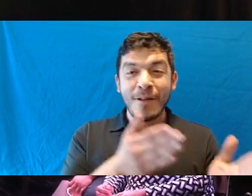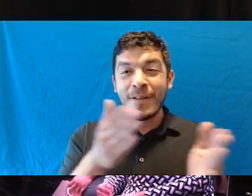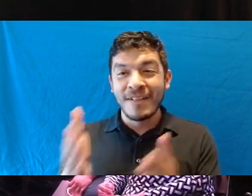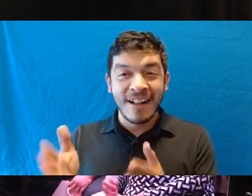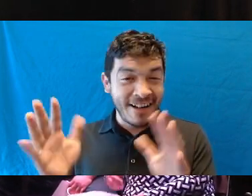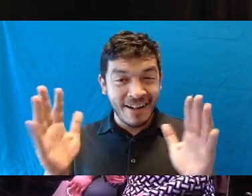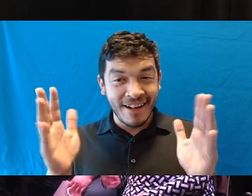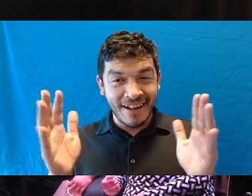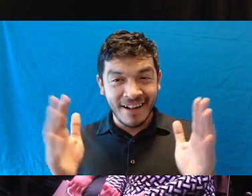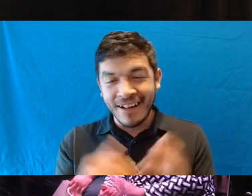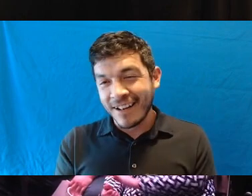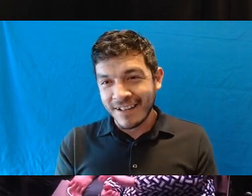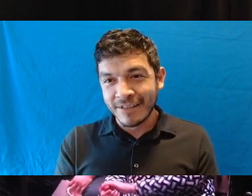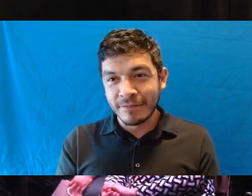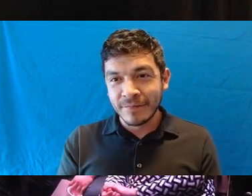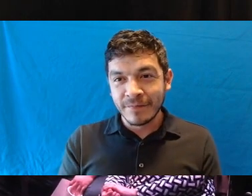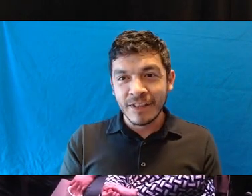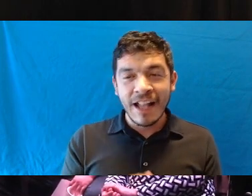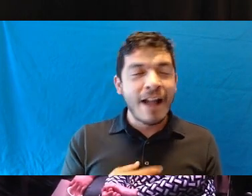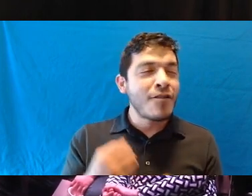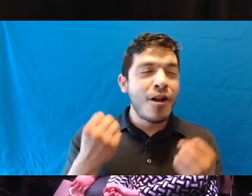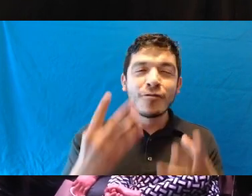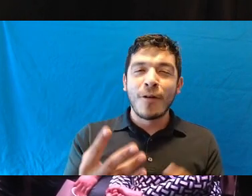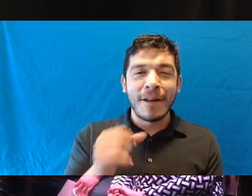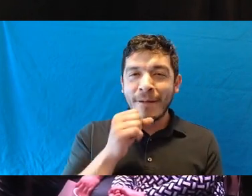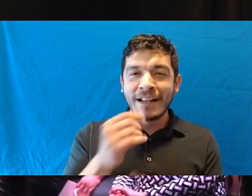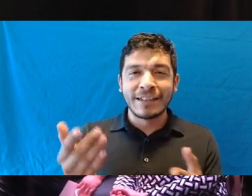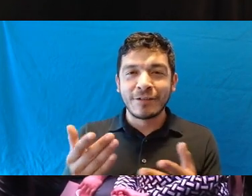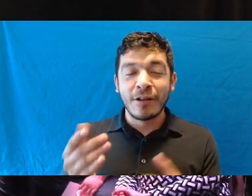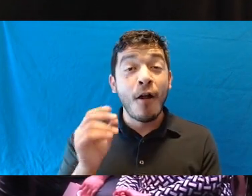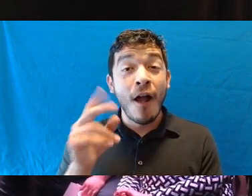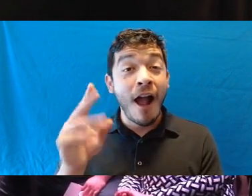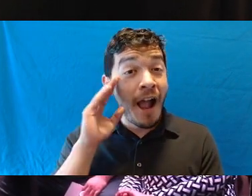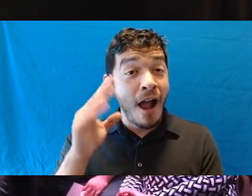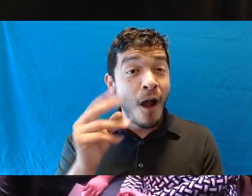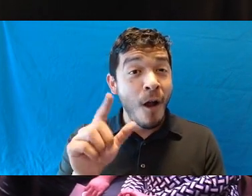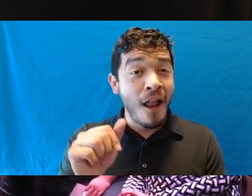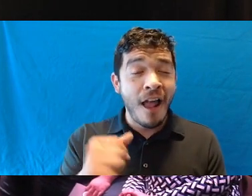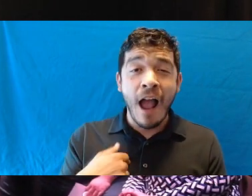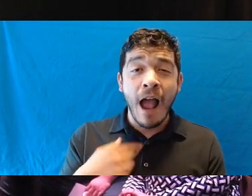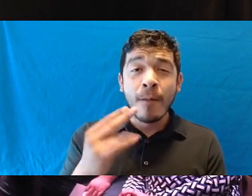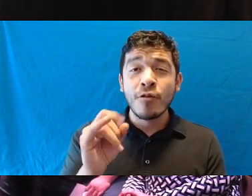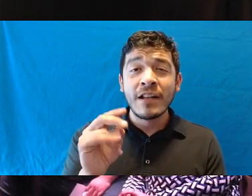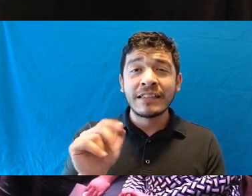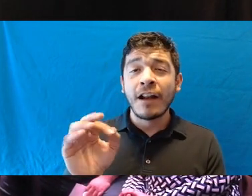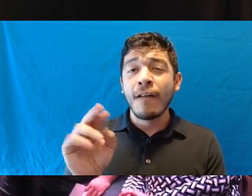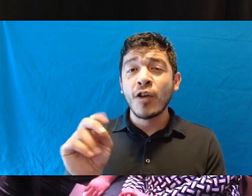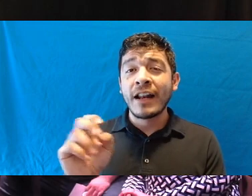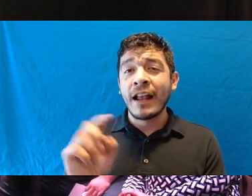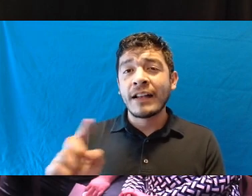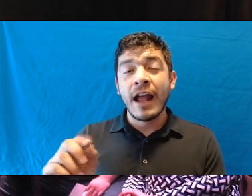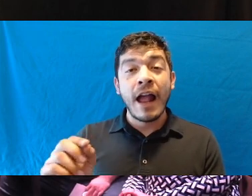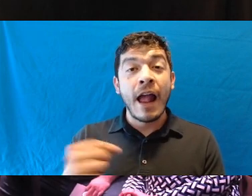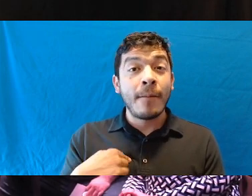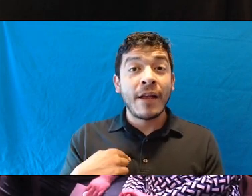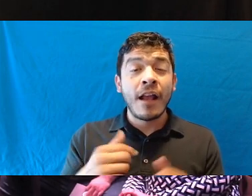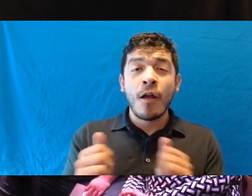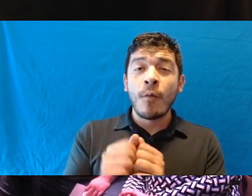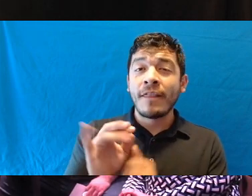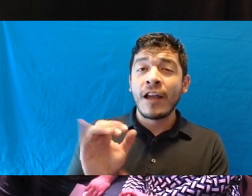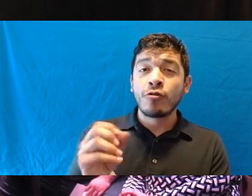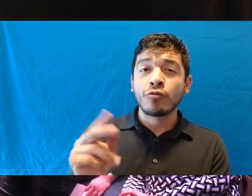There's too many mics, y'all. Hola, I'm Cristina Fernandez, and me, along with Eric Swartz, are presenting